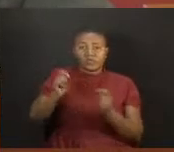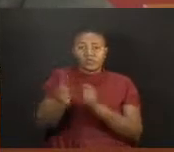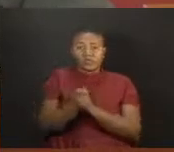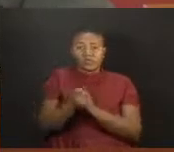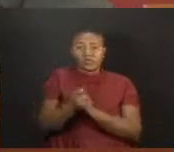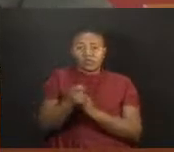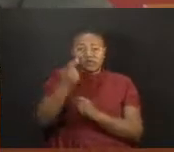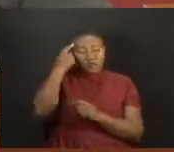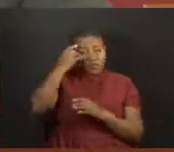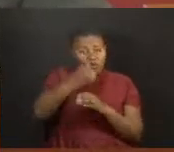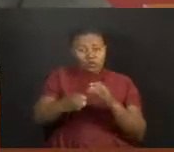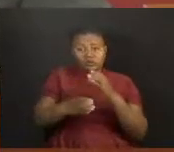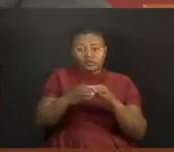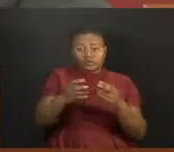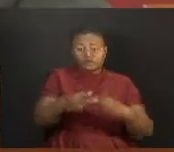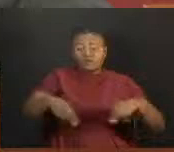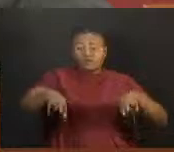cedis.